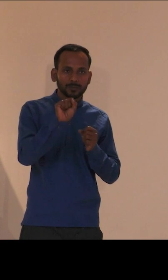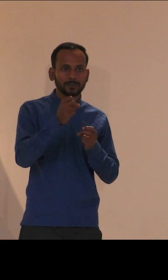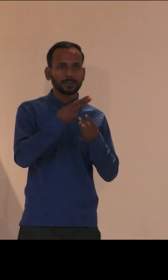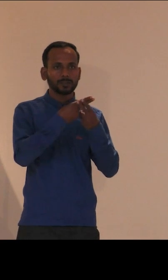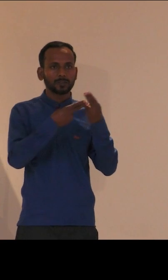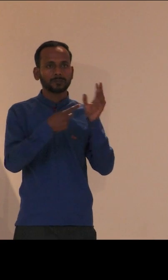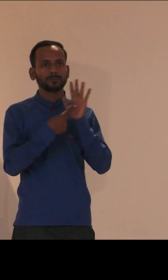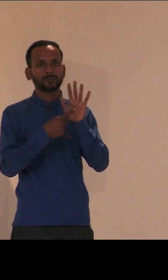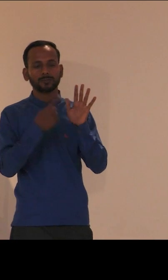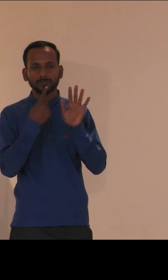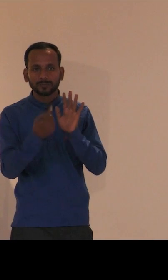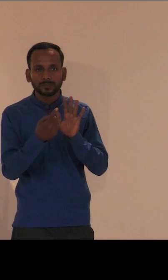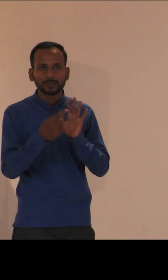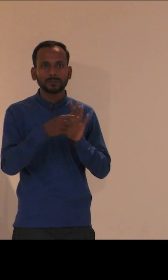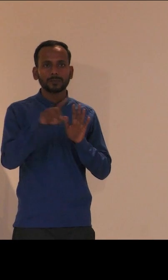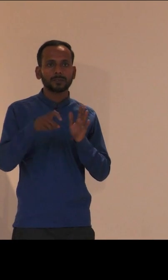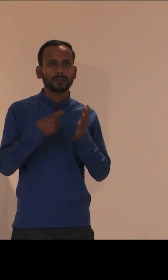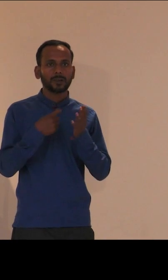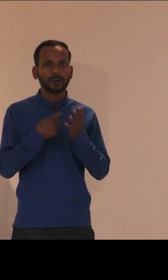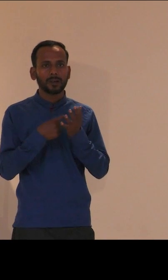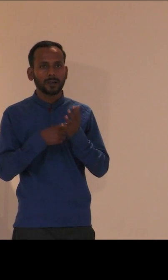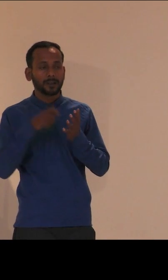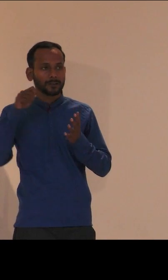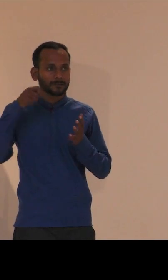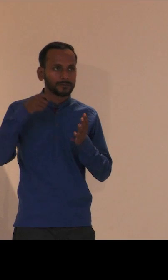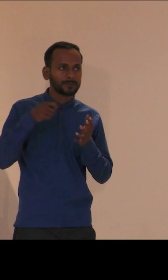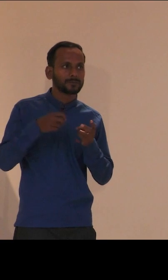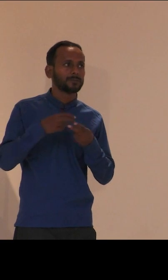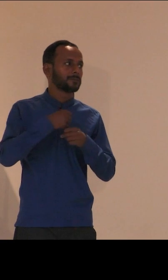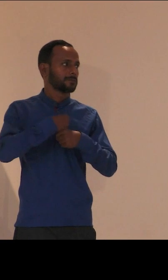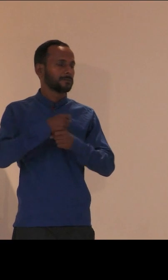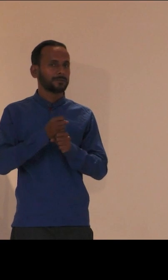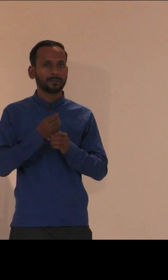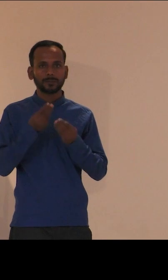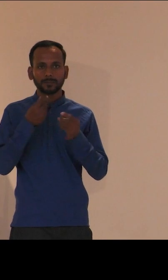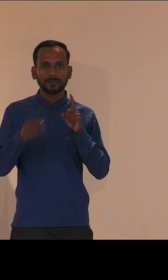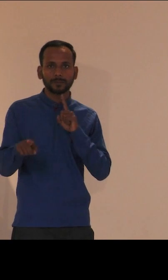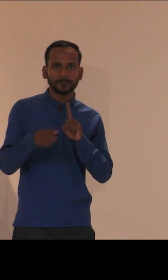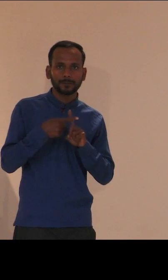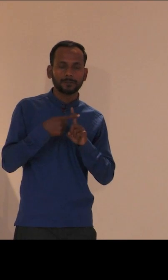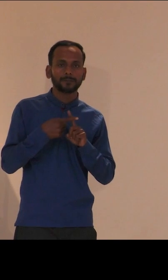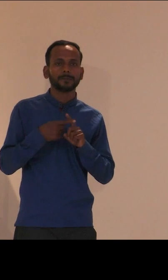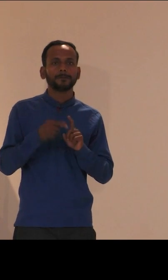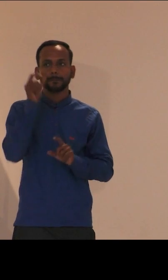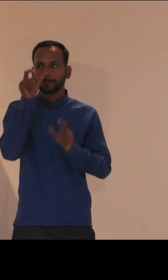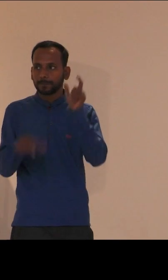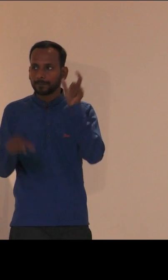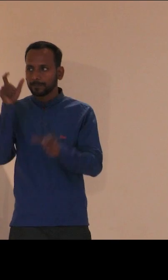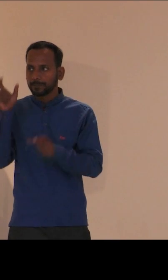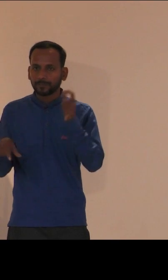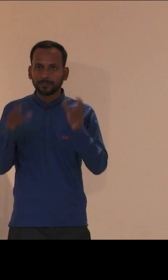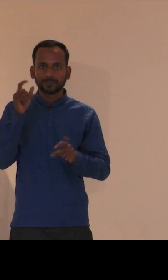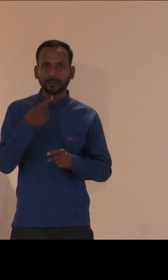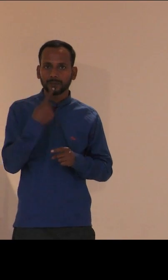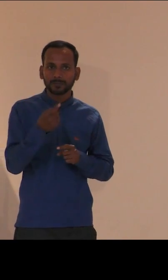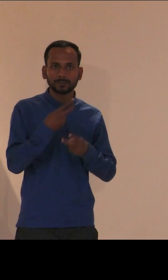other than reporters and researchers telling these stories, we also ask people to tell their own stories,